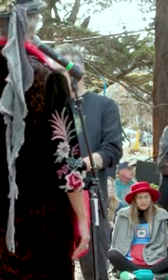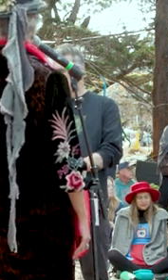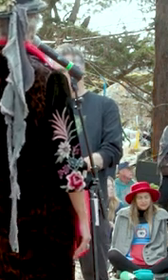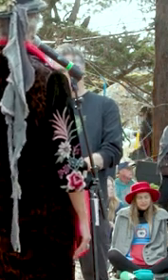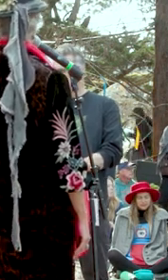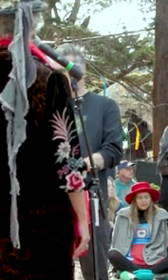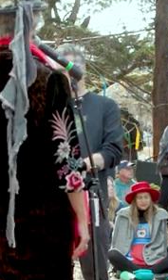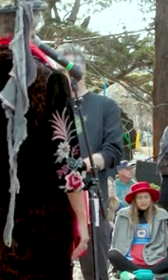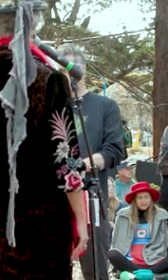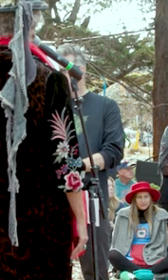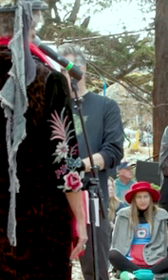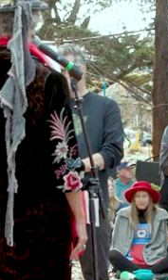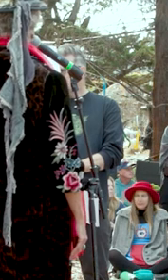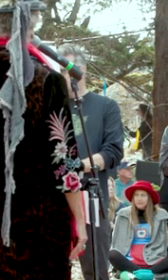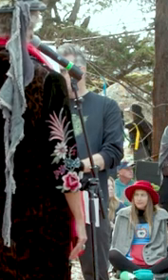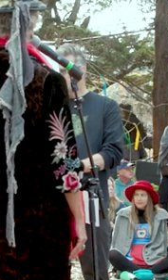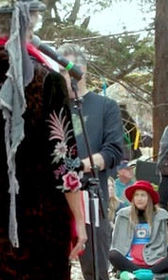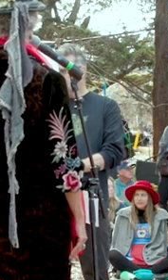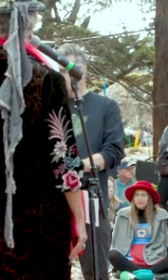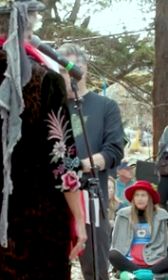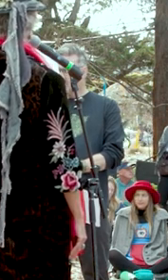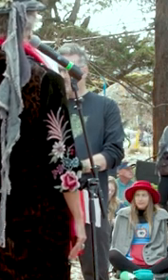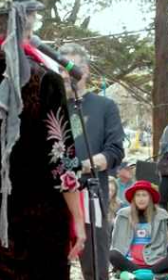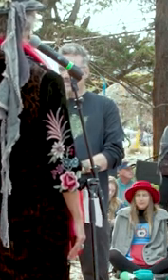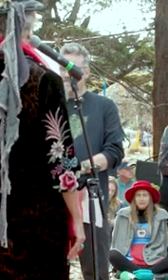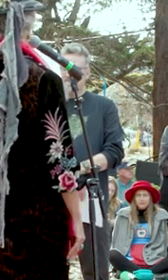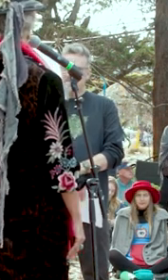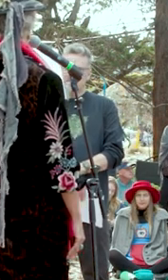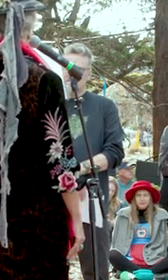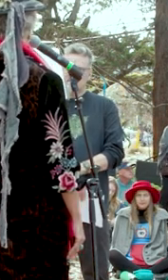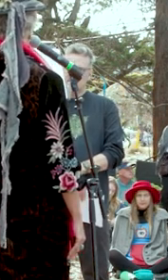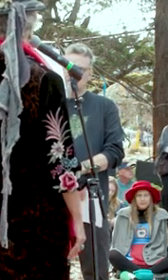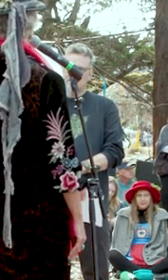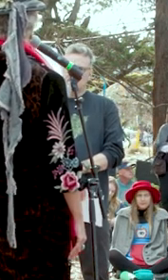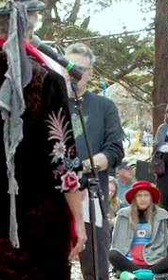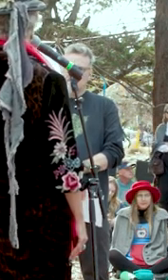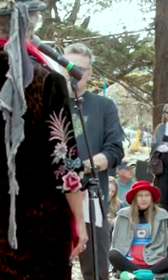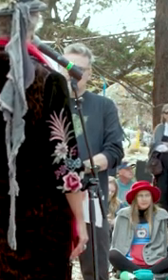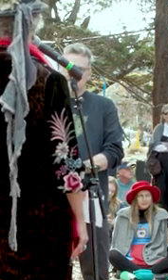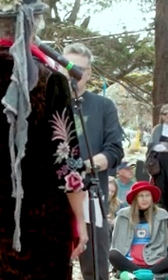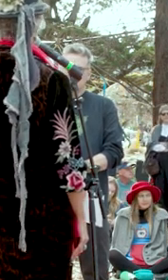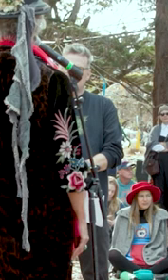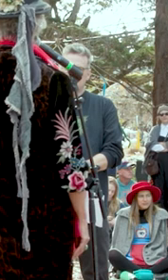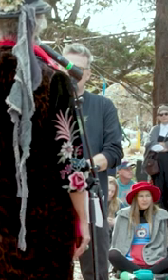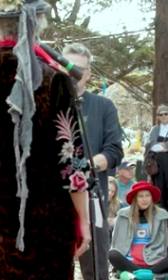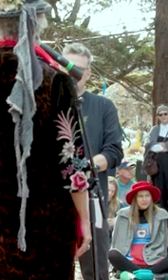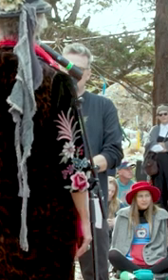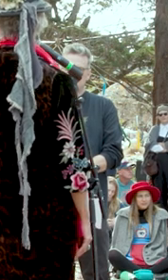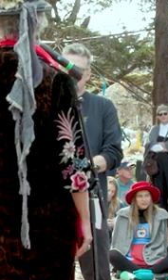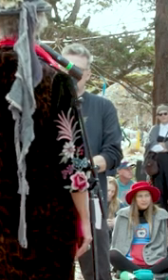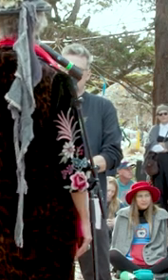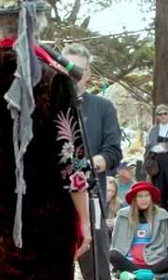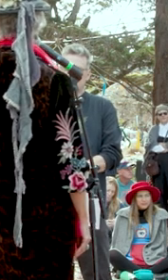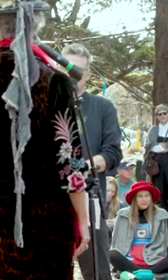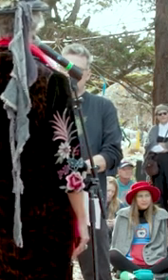Shiva the Bear Pup, Sonia Claire Roberts, Sophie